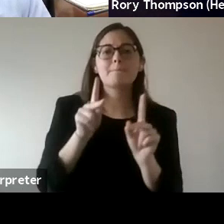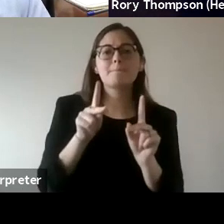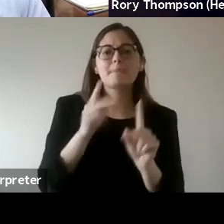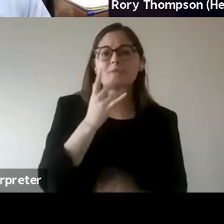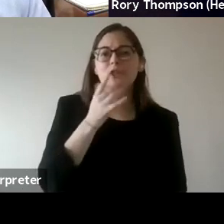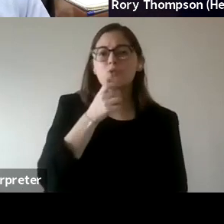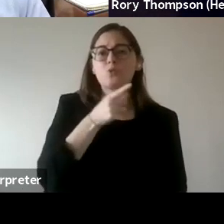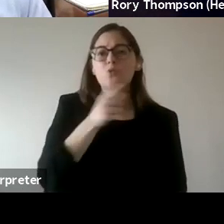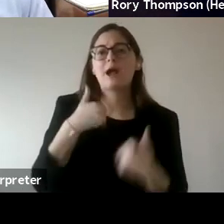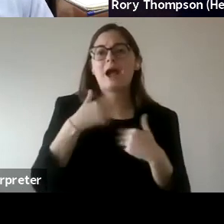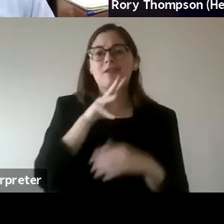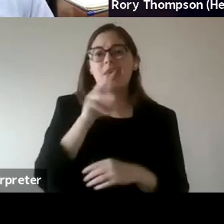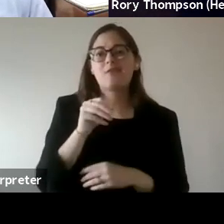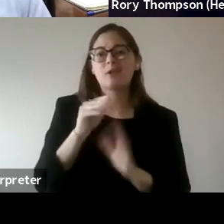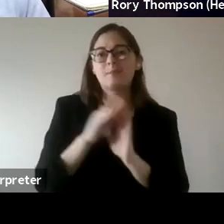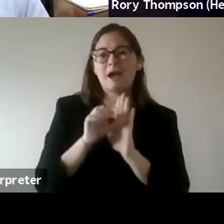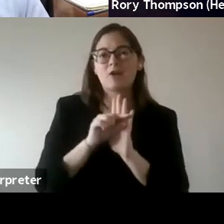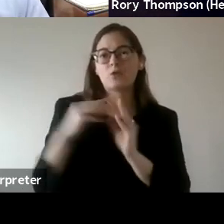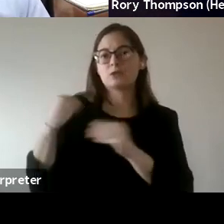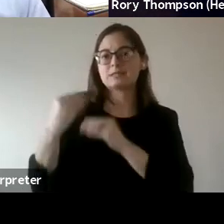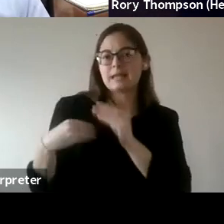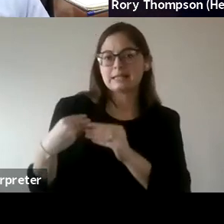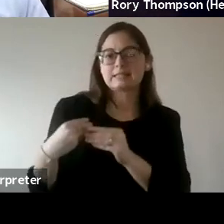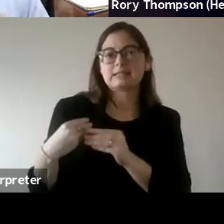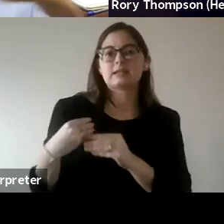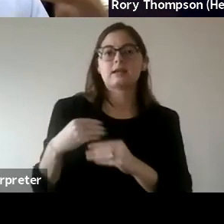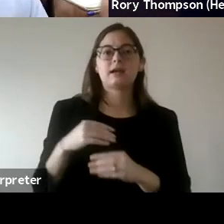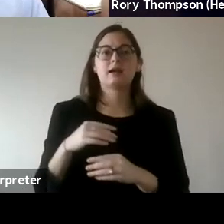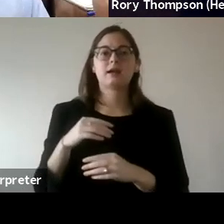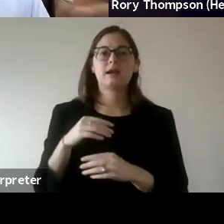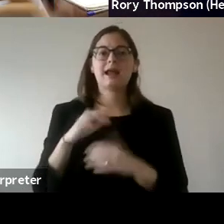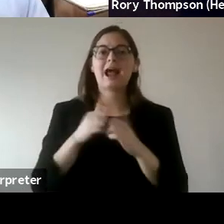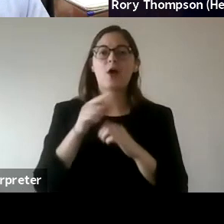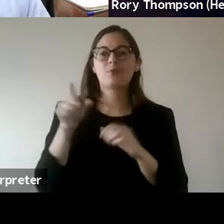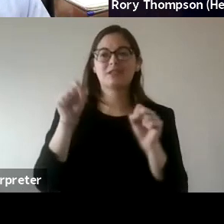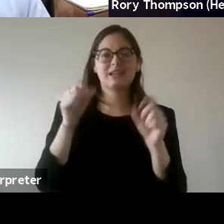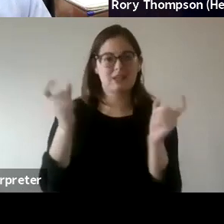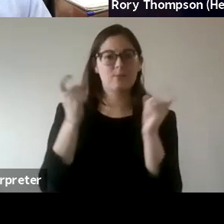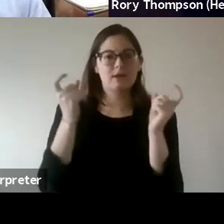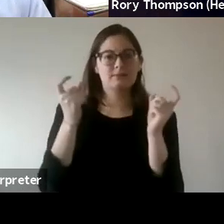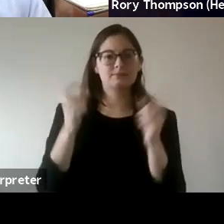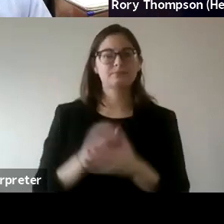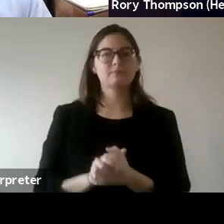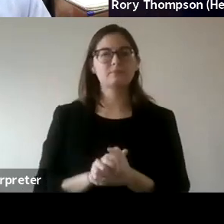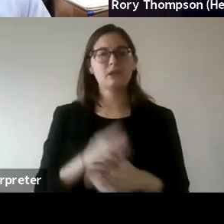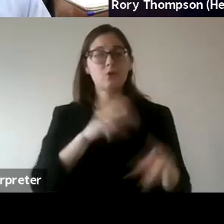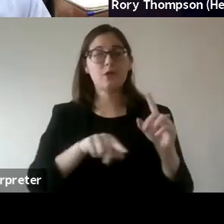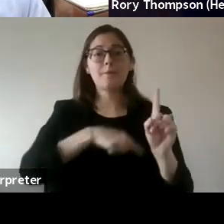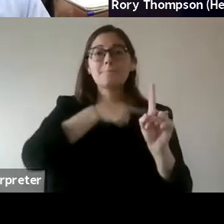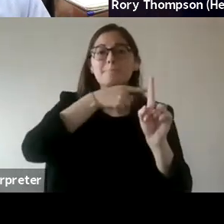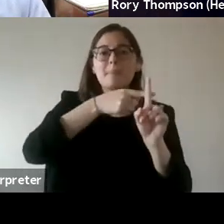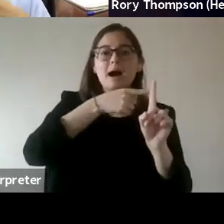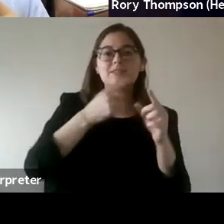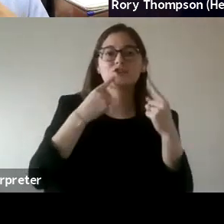African backgrounds or descents that are African and how they can be celebrated. Let's look at the positive achievements that they've made